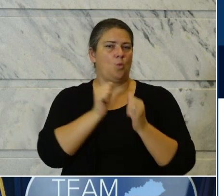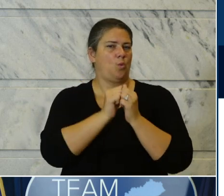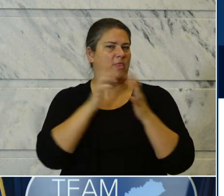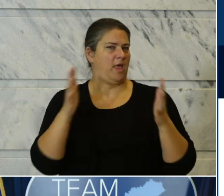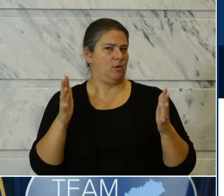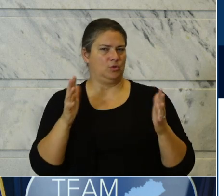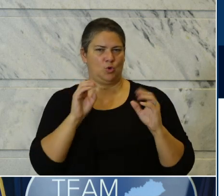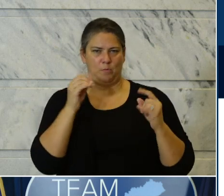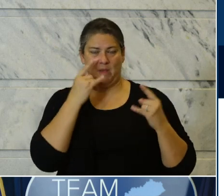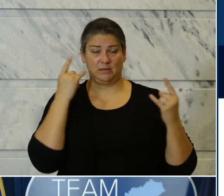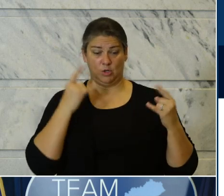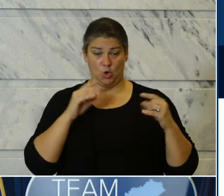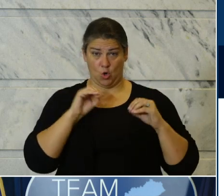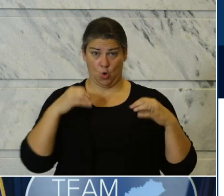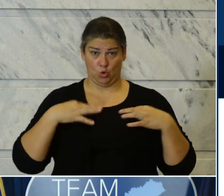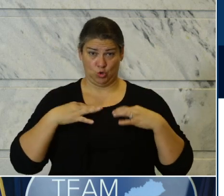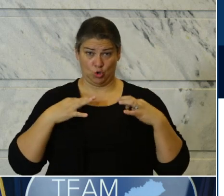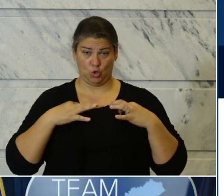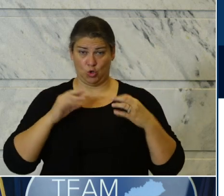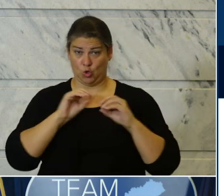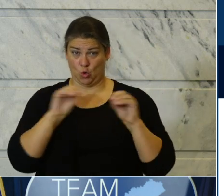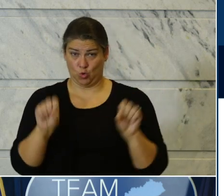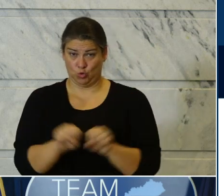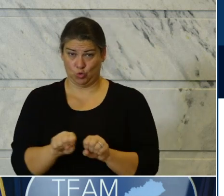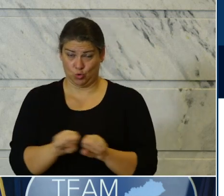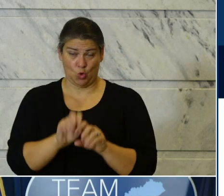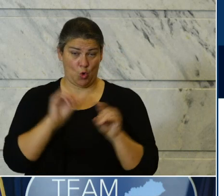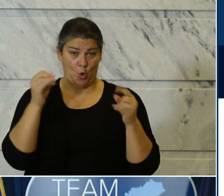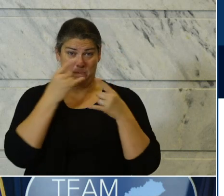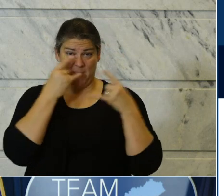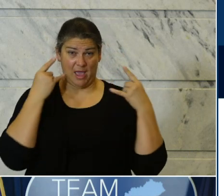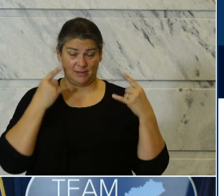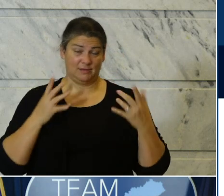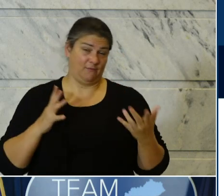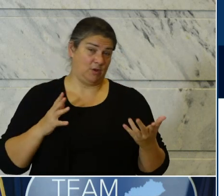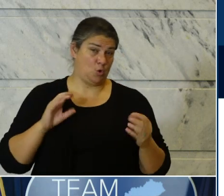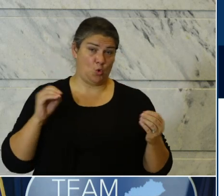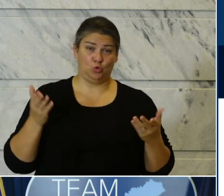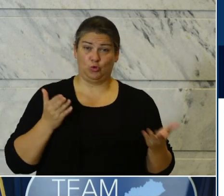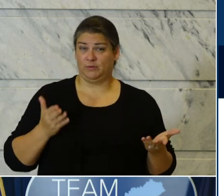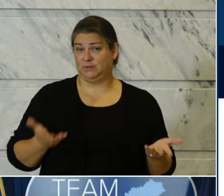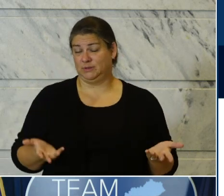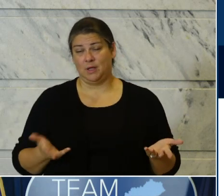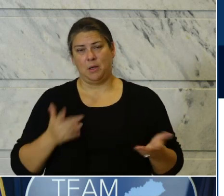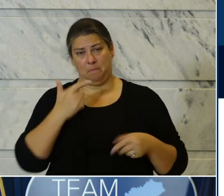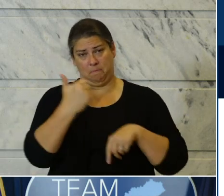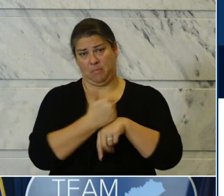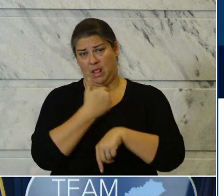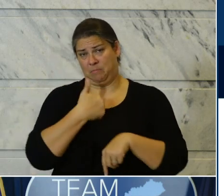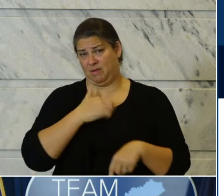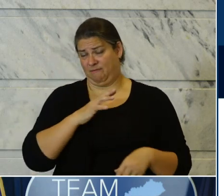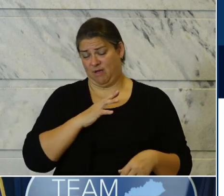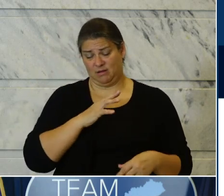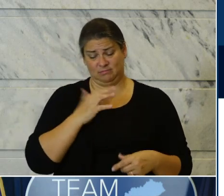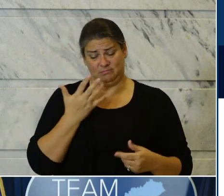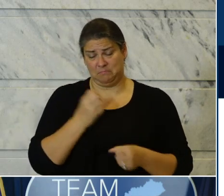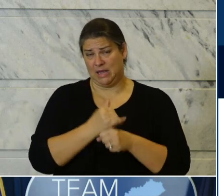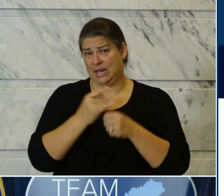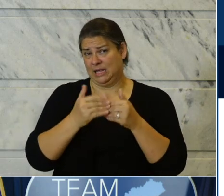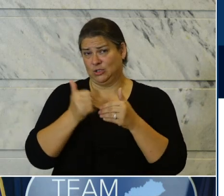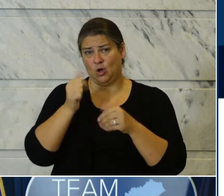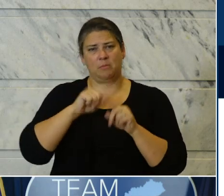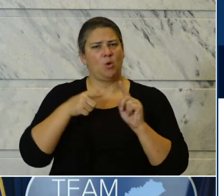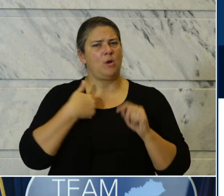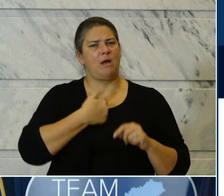shirt, no mask, no service. You can blame me for it. It'll make it a lot easier. But please, we need to take